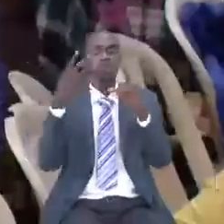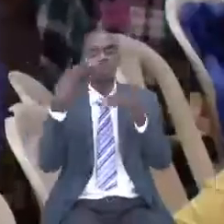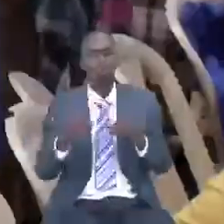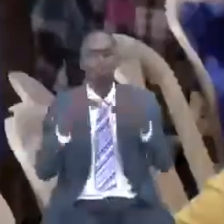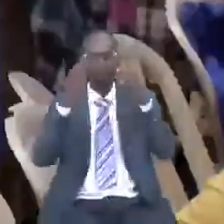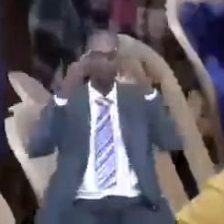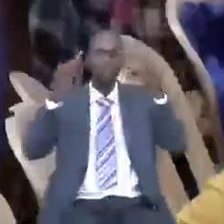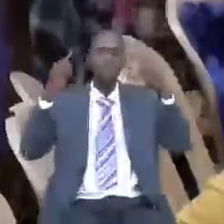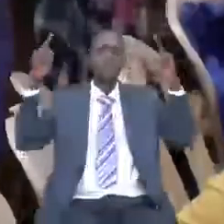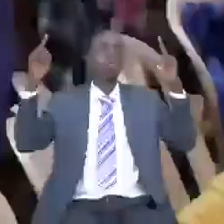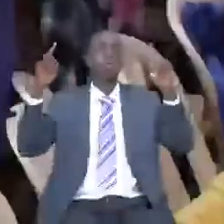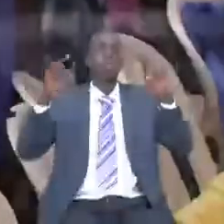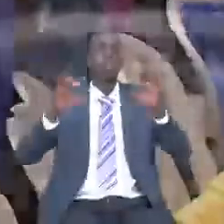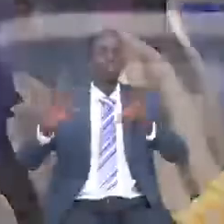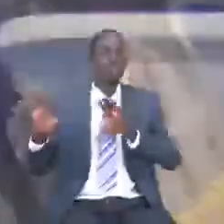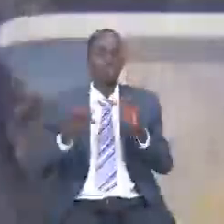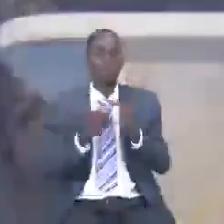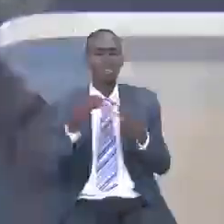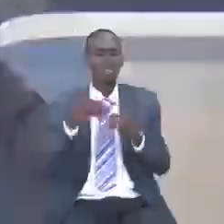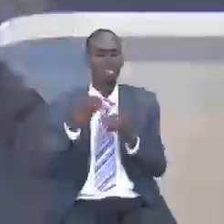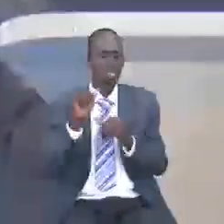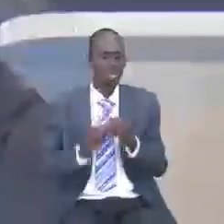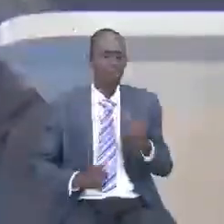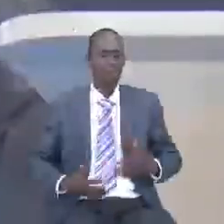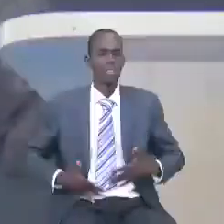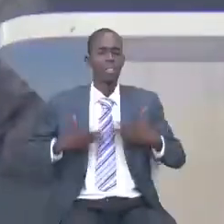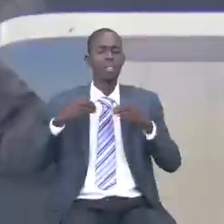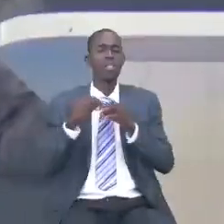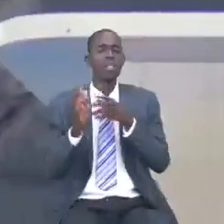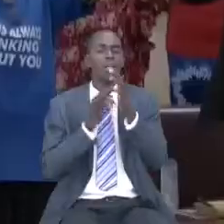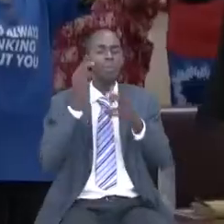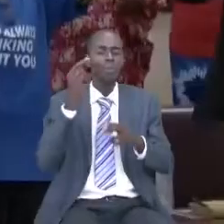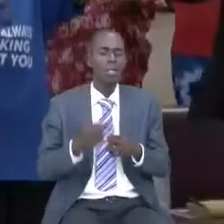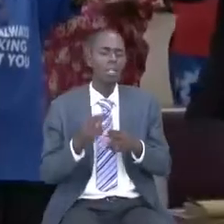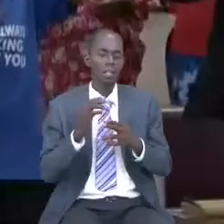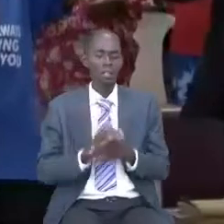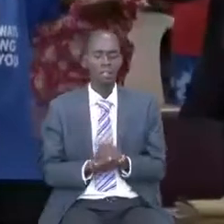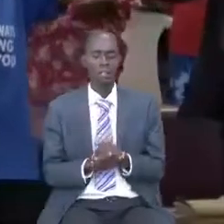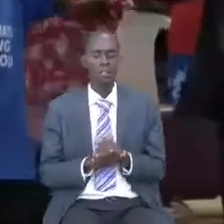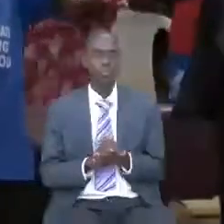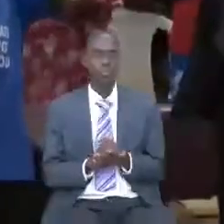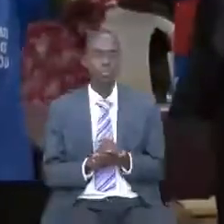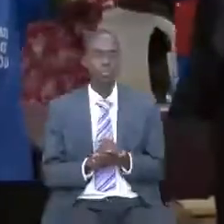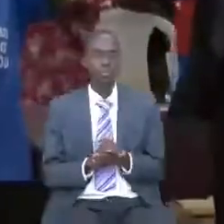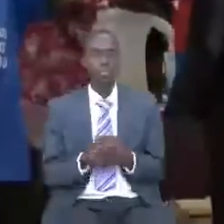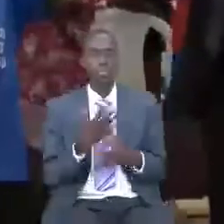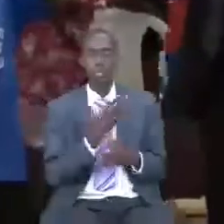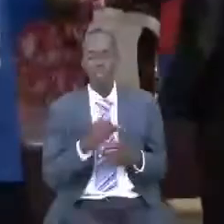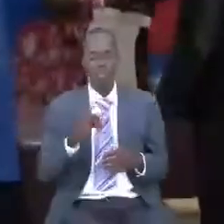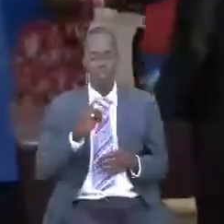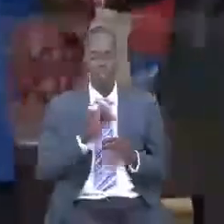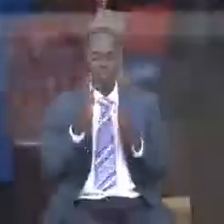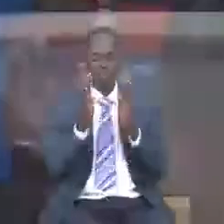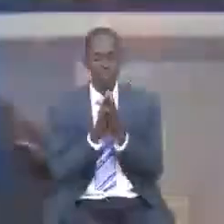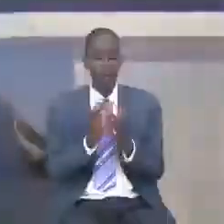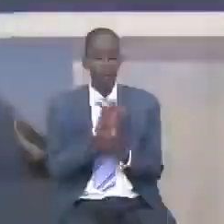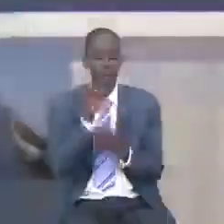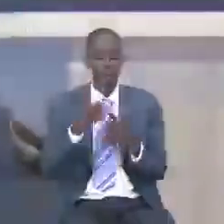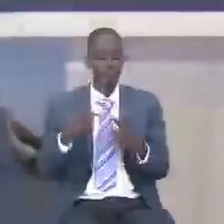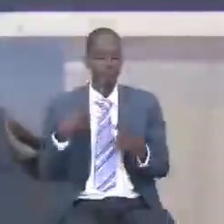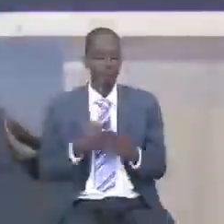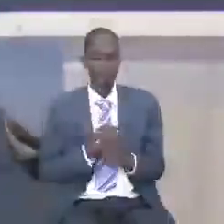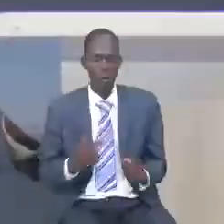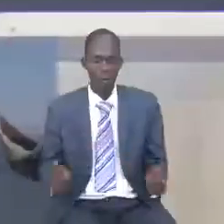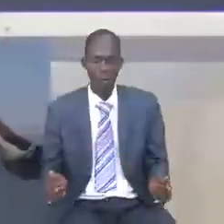achievement. Do it in every life in Jesus' name. And I pray when we meet